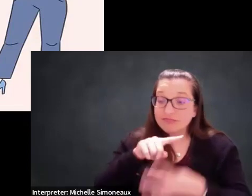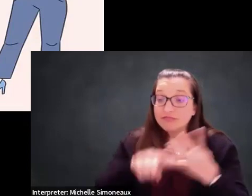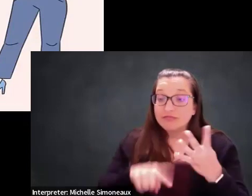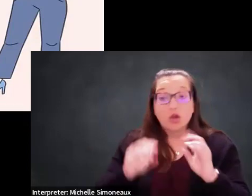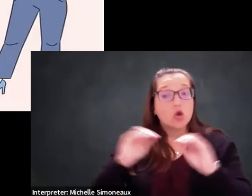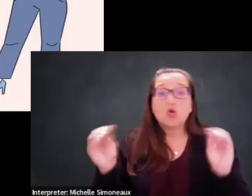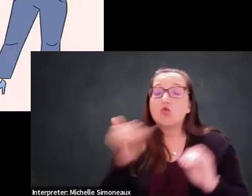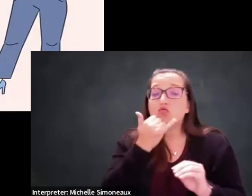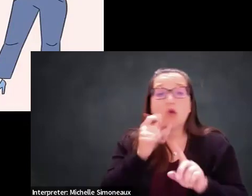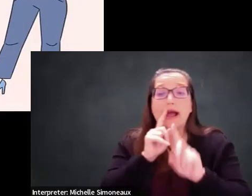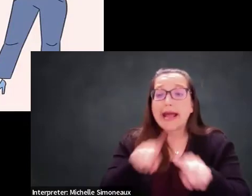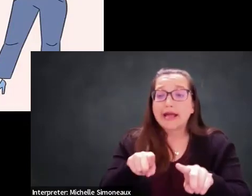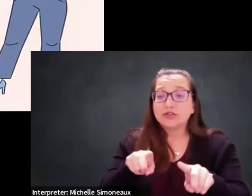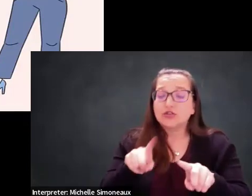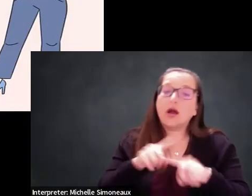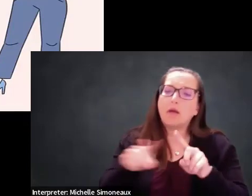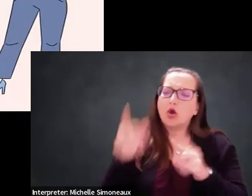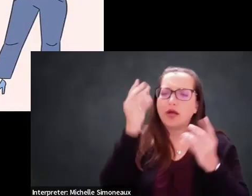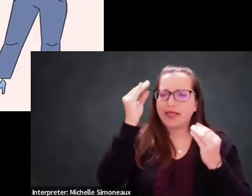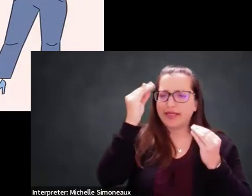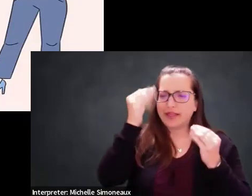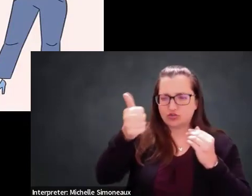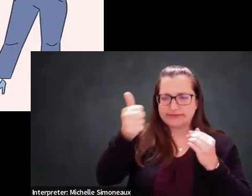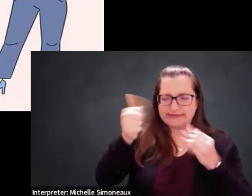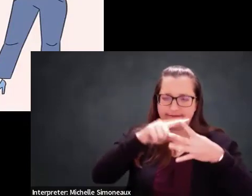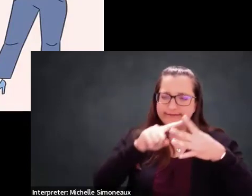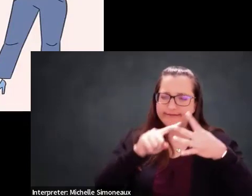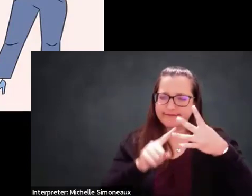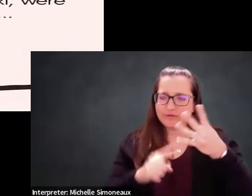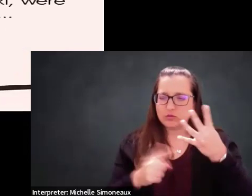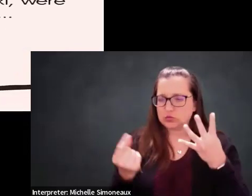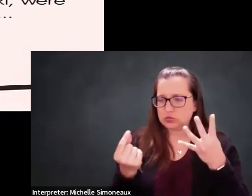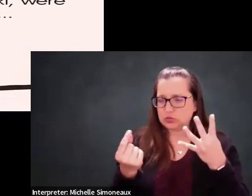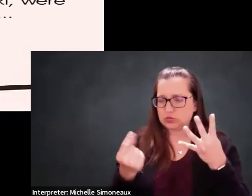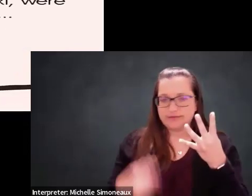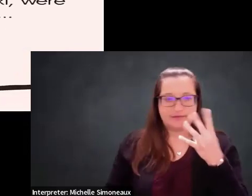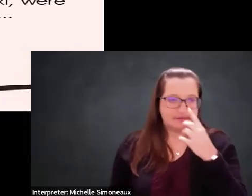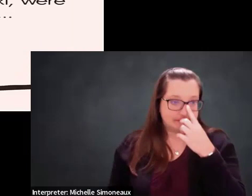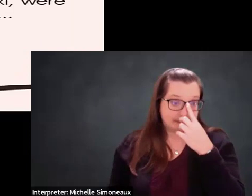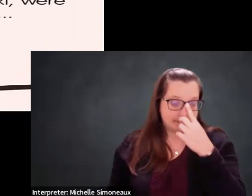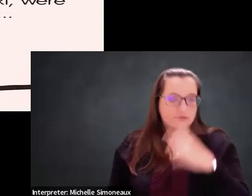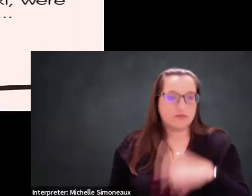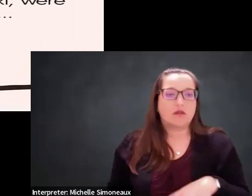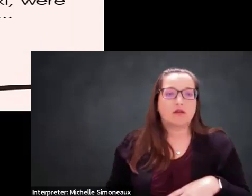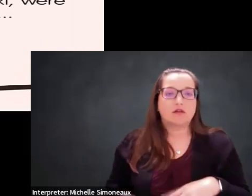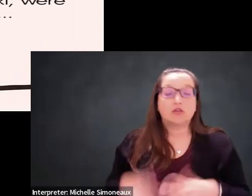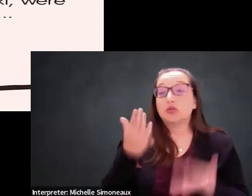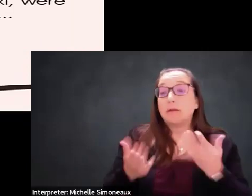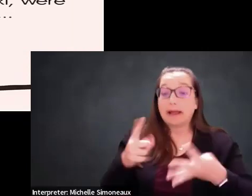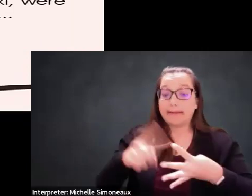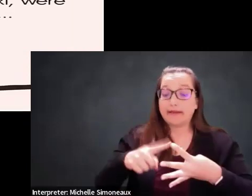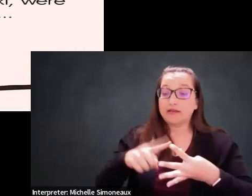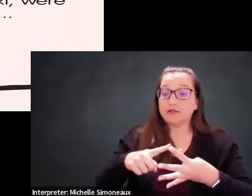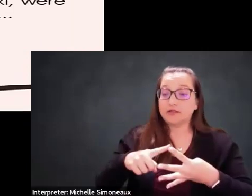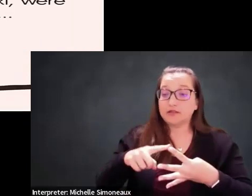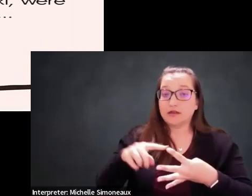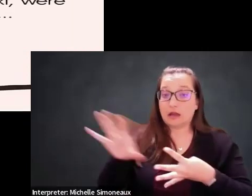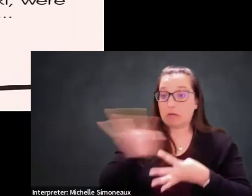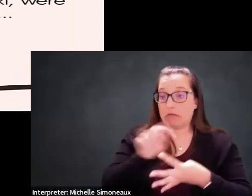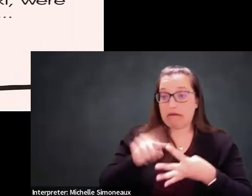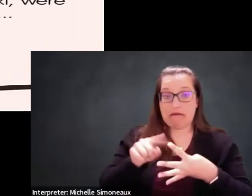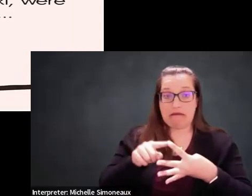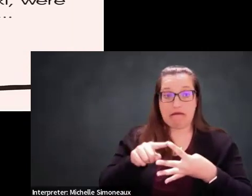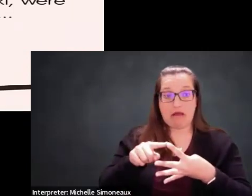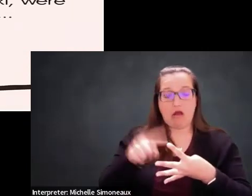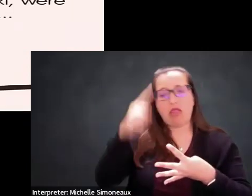you guys to think about it as, you we're going to go through each of these scenarios. So maybe if you picked scenario A,